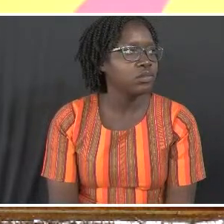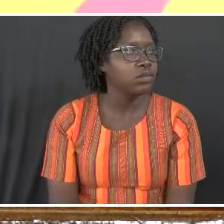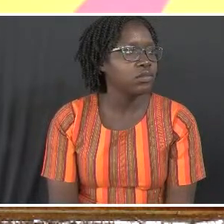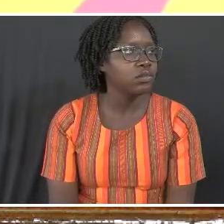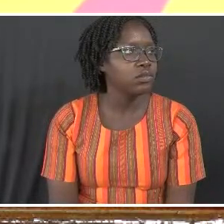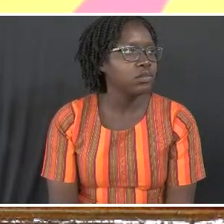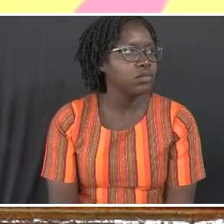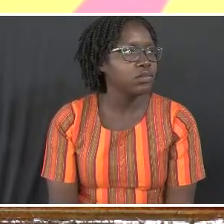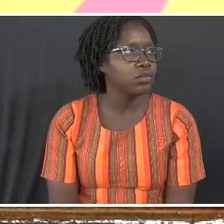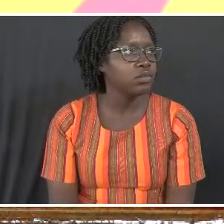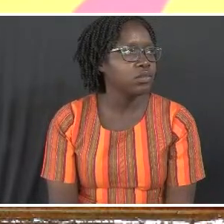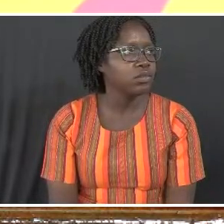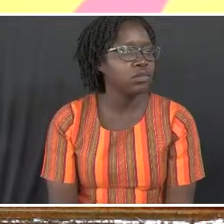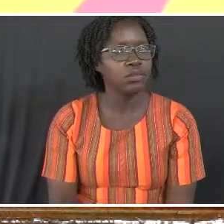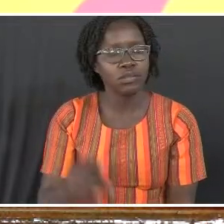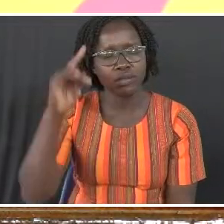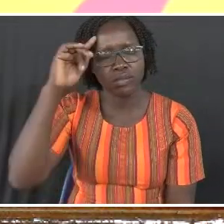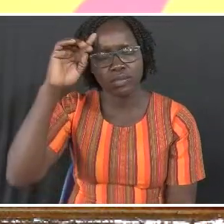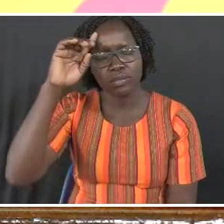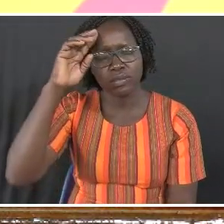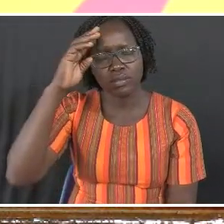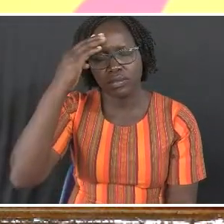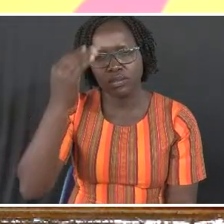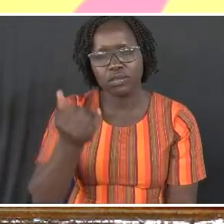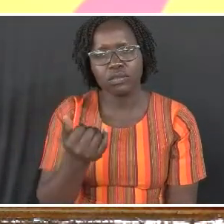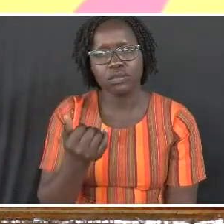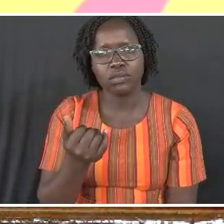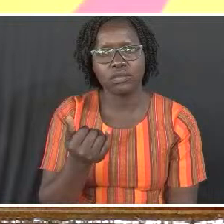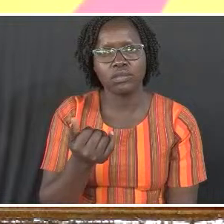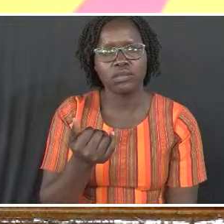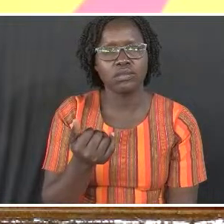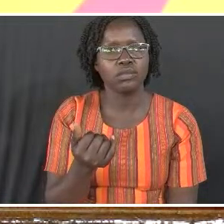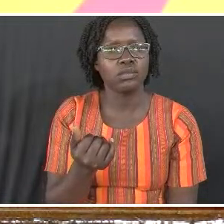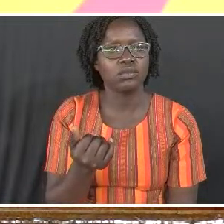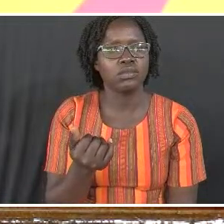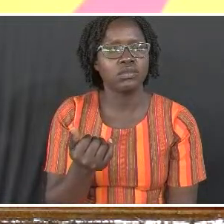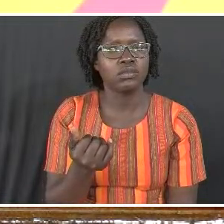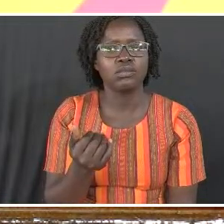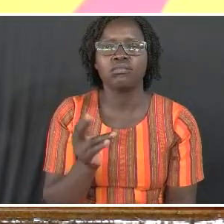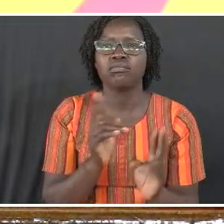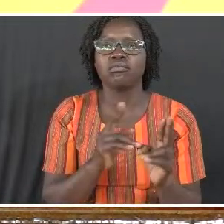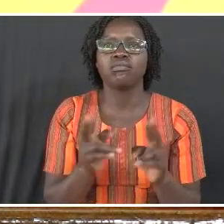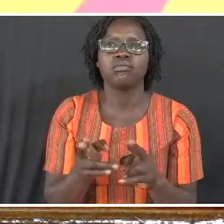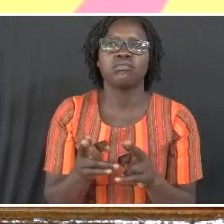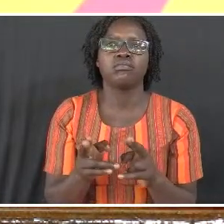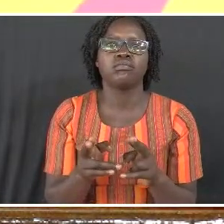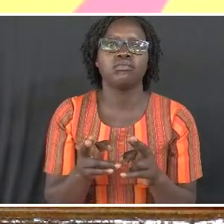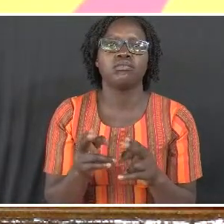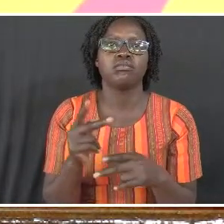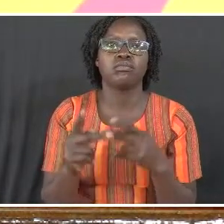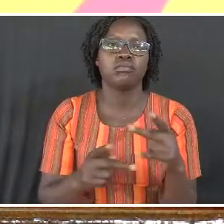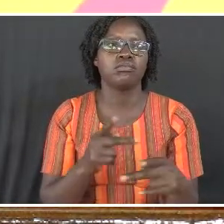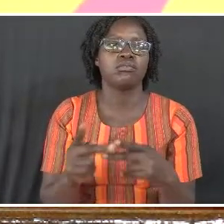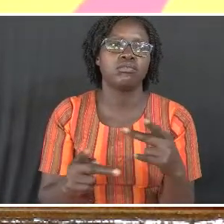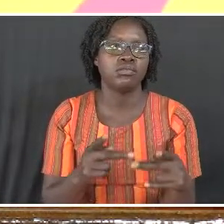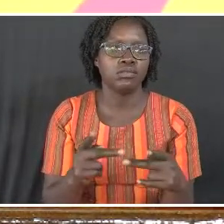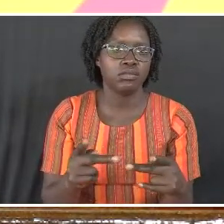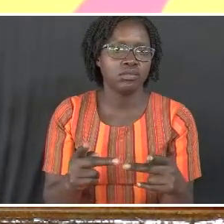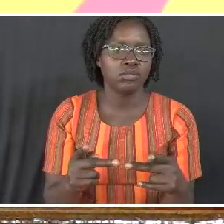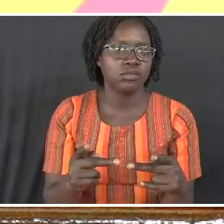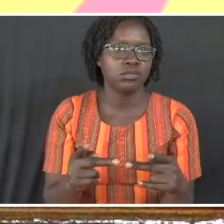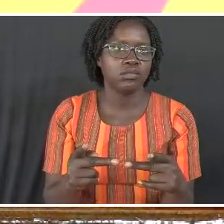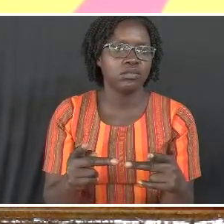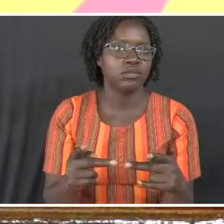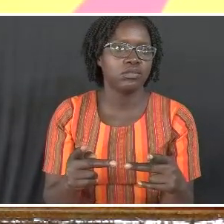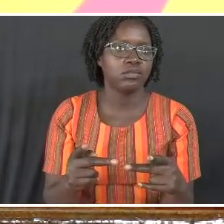Okay, the major cause. One, again, gum recession is a normal physiological process. As we